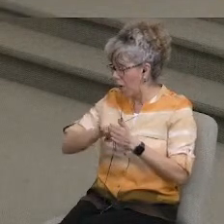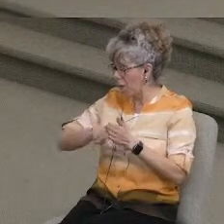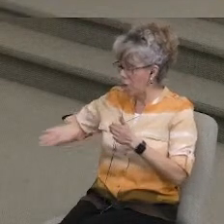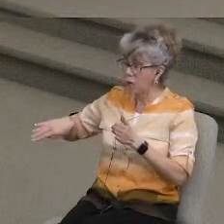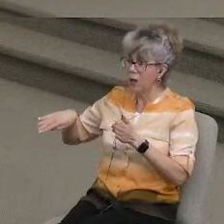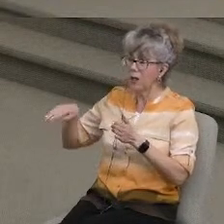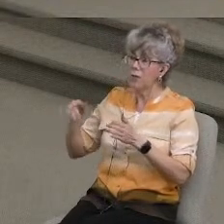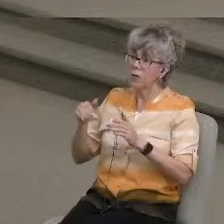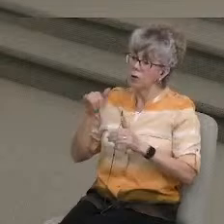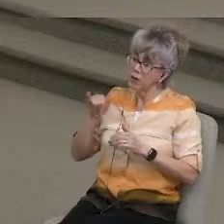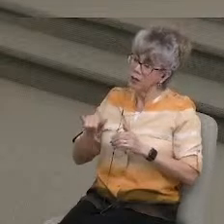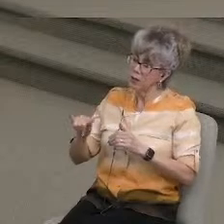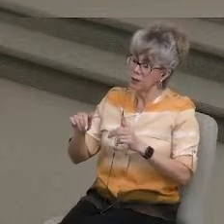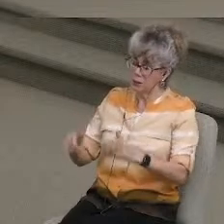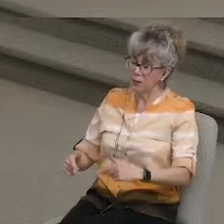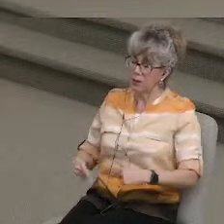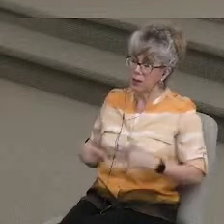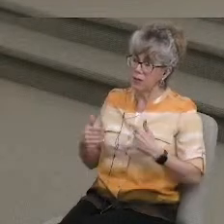this Resurrection Day,